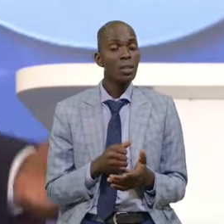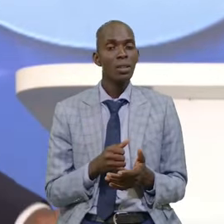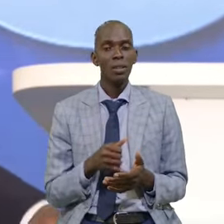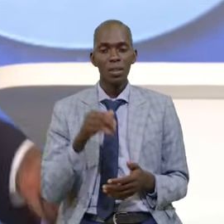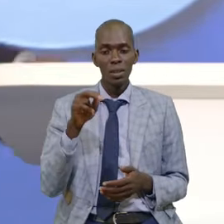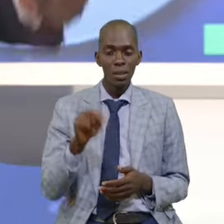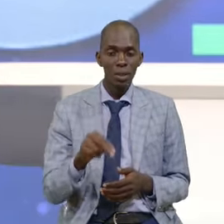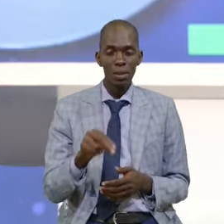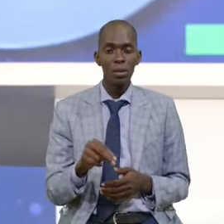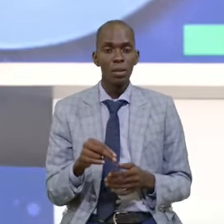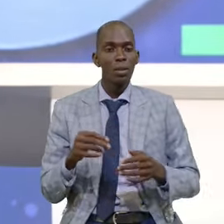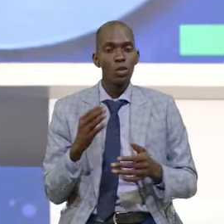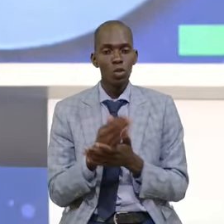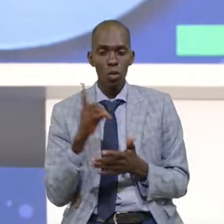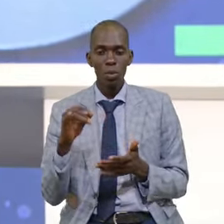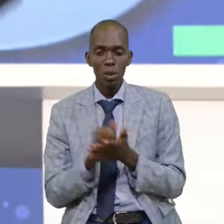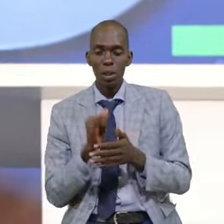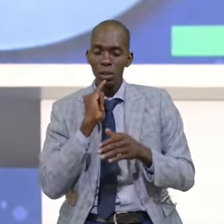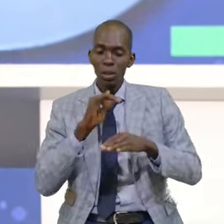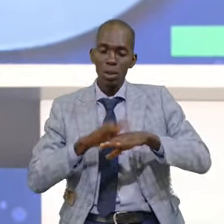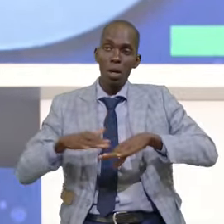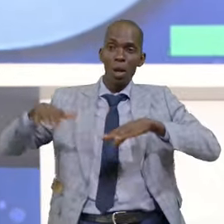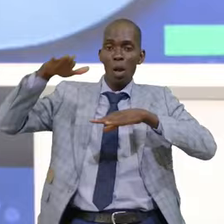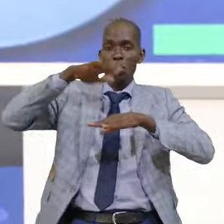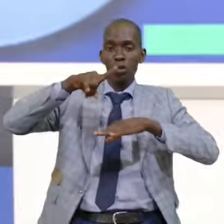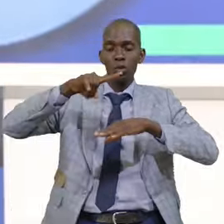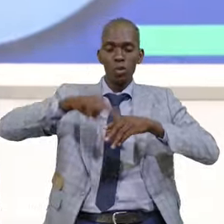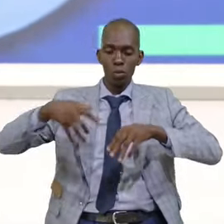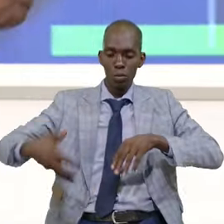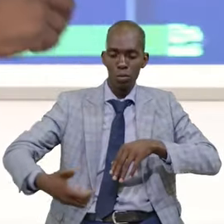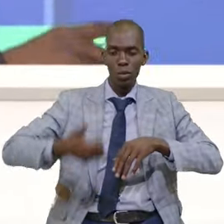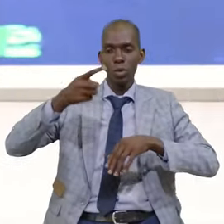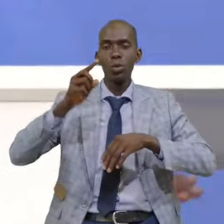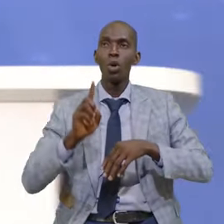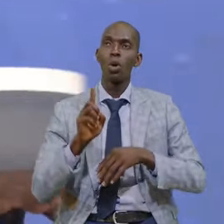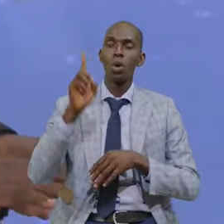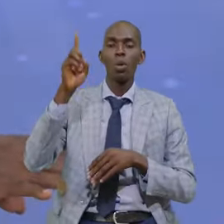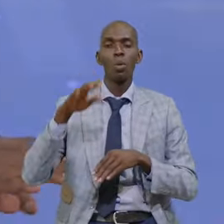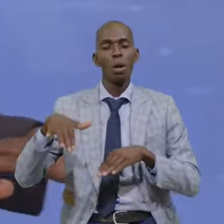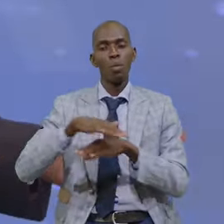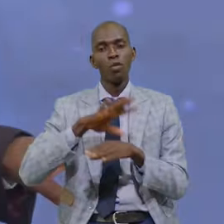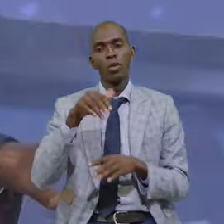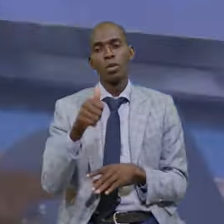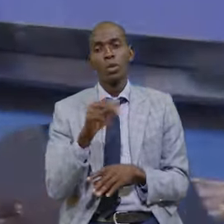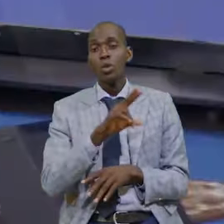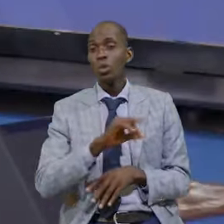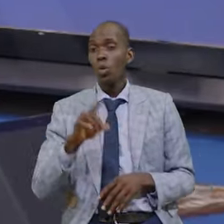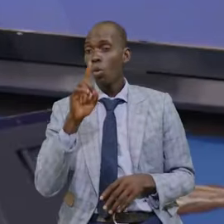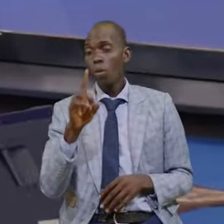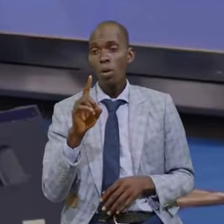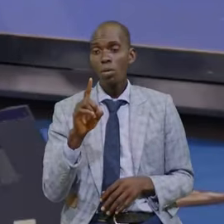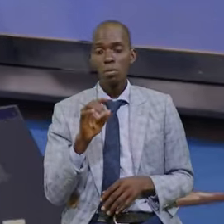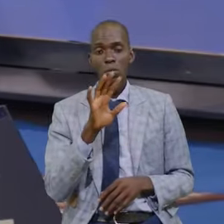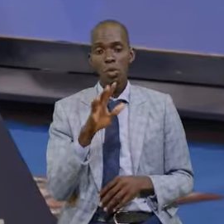you and lift you up above yourself. There's nobody, your